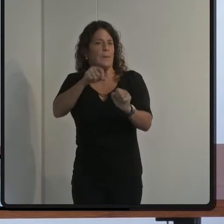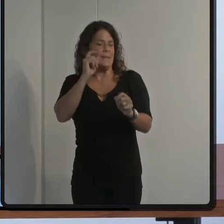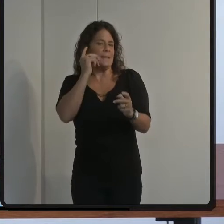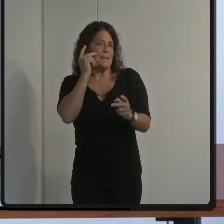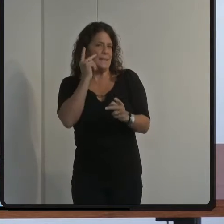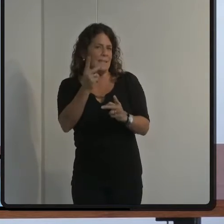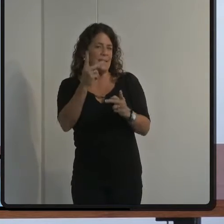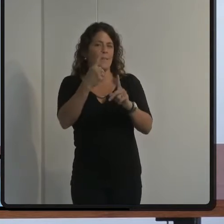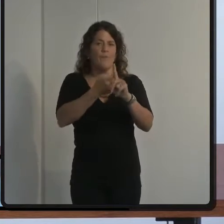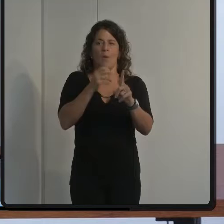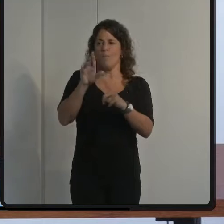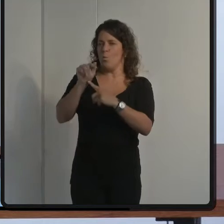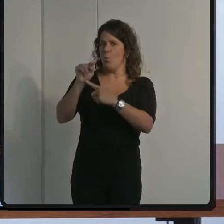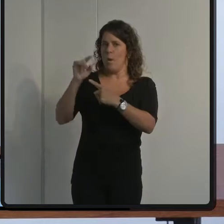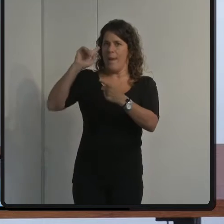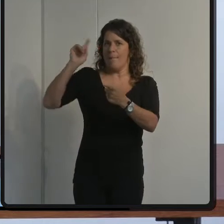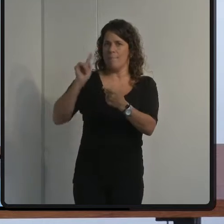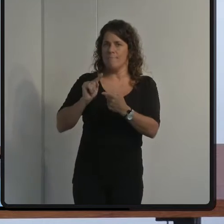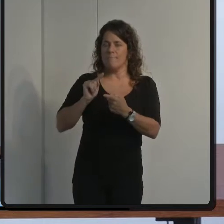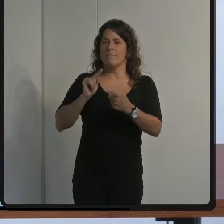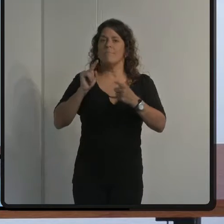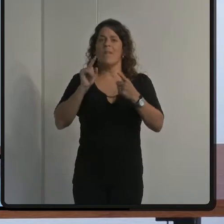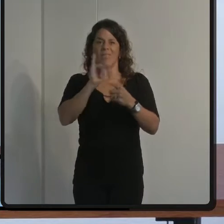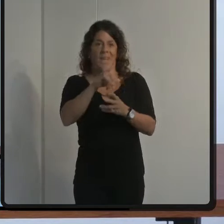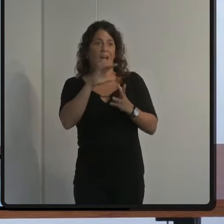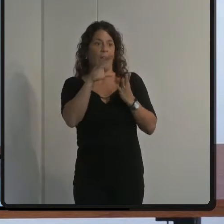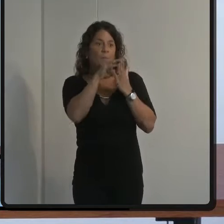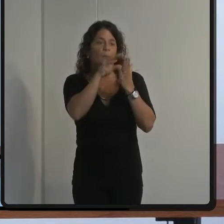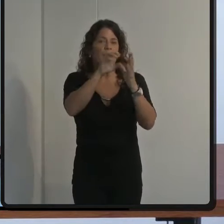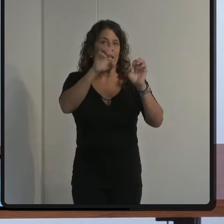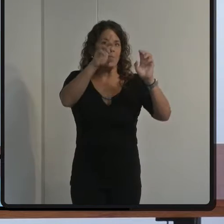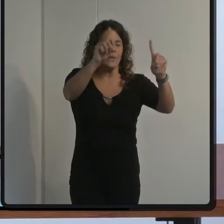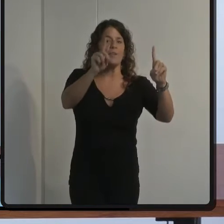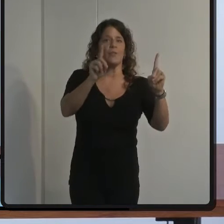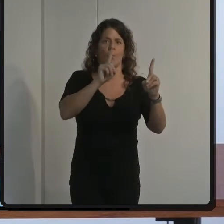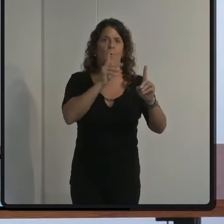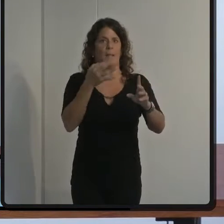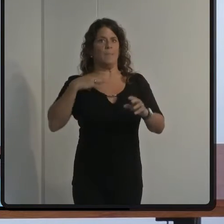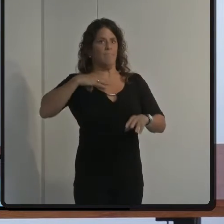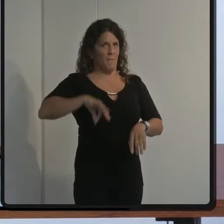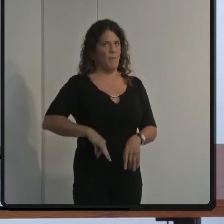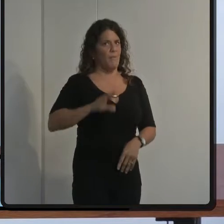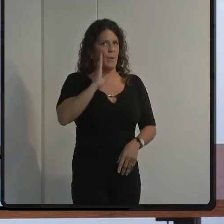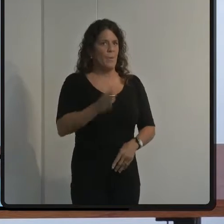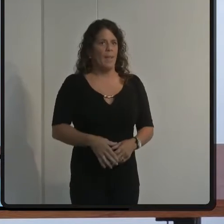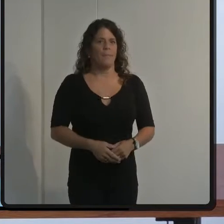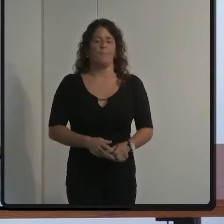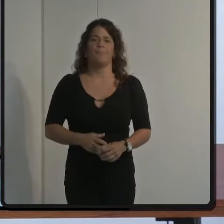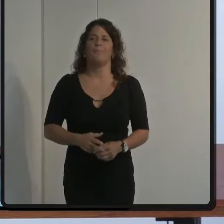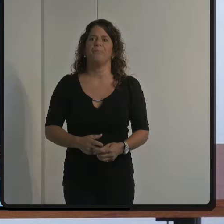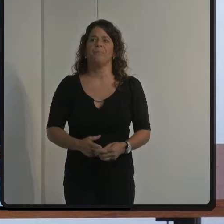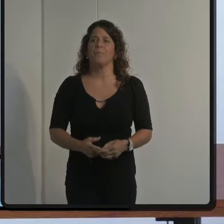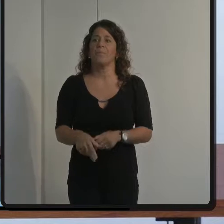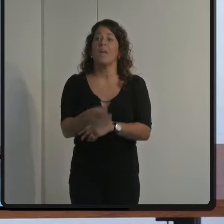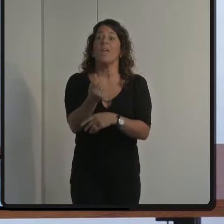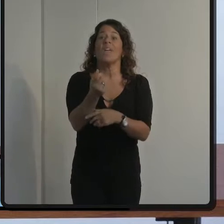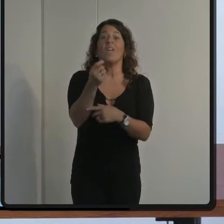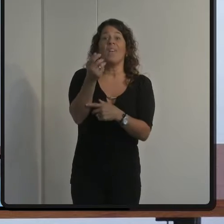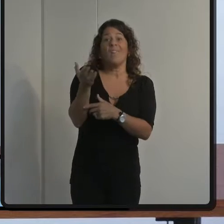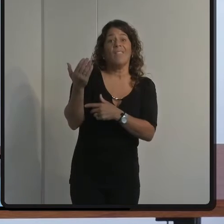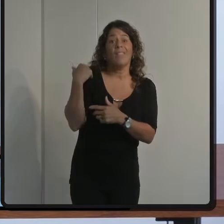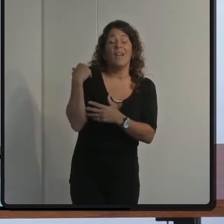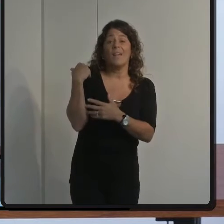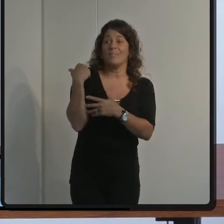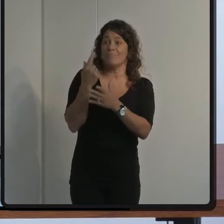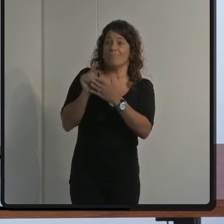course has been very effective. Earlier this week, California experienced an unprecedented 11,000 strikes that